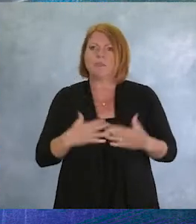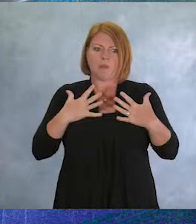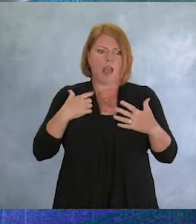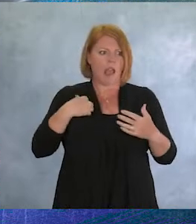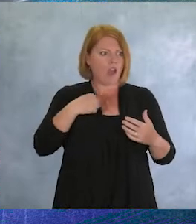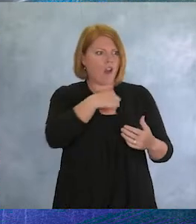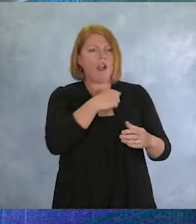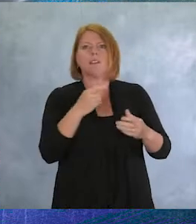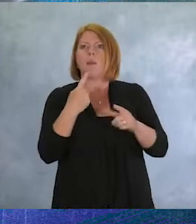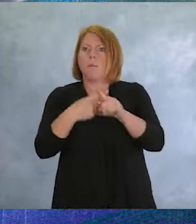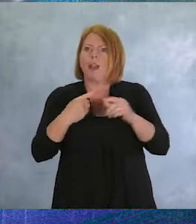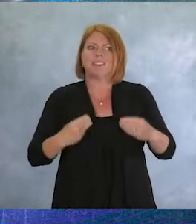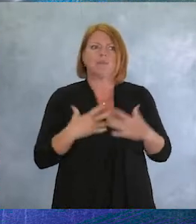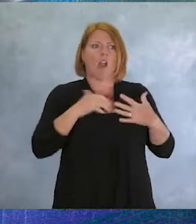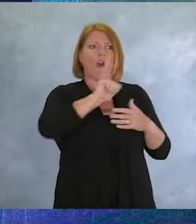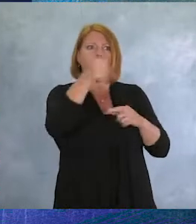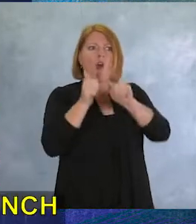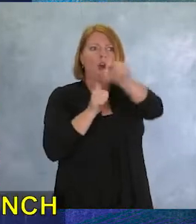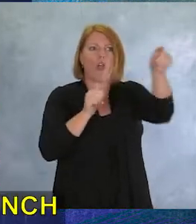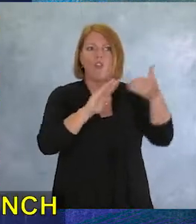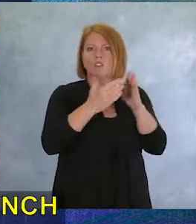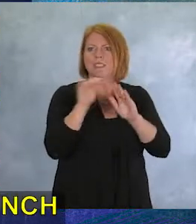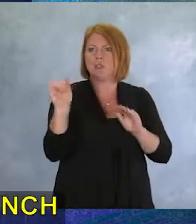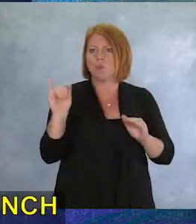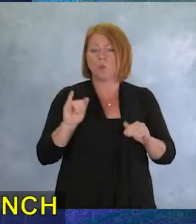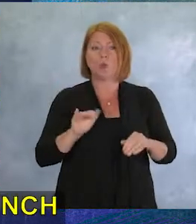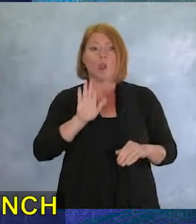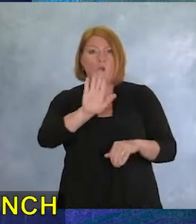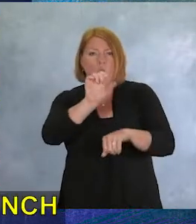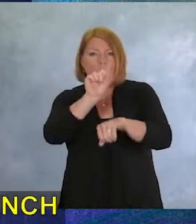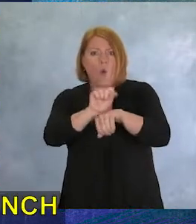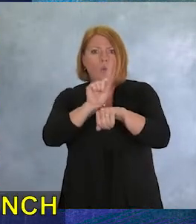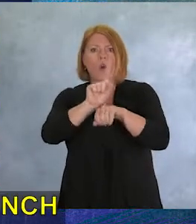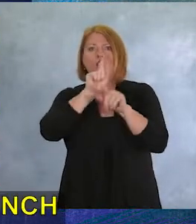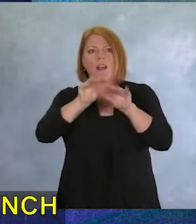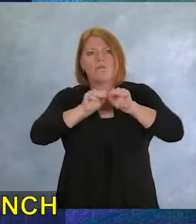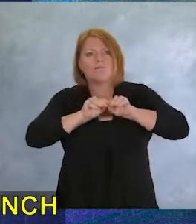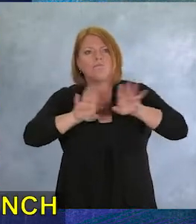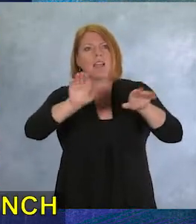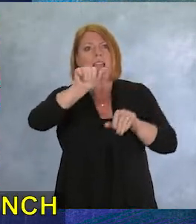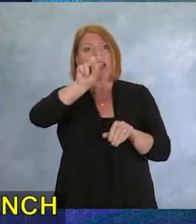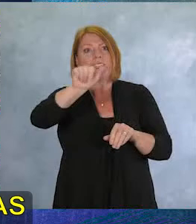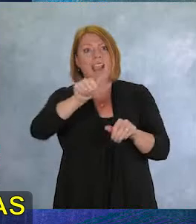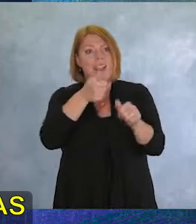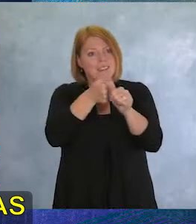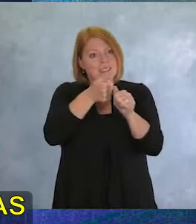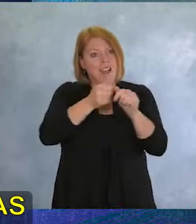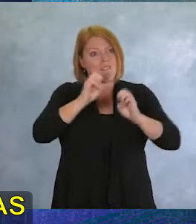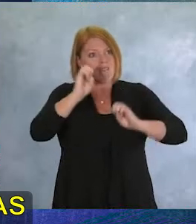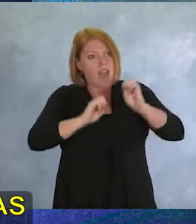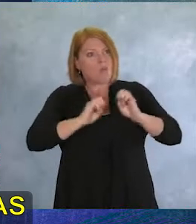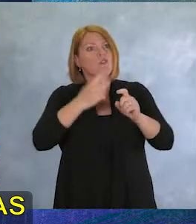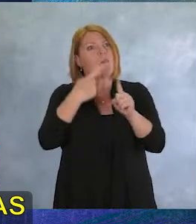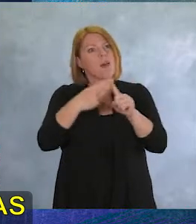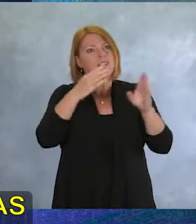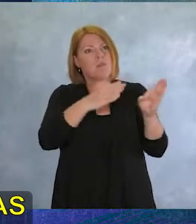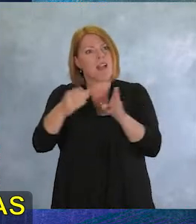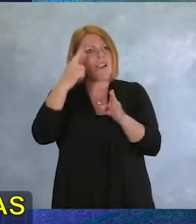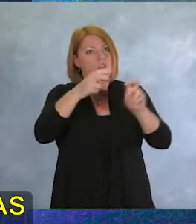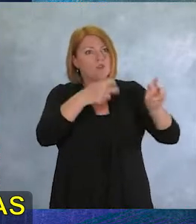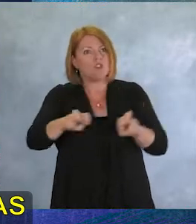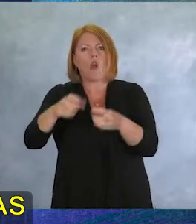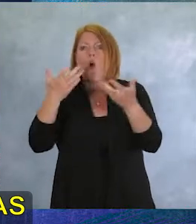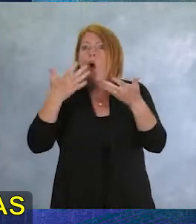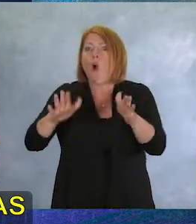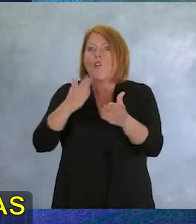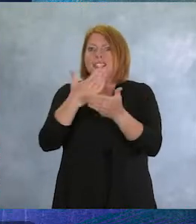inspired us and other cities. Your perseverance helped launch the ADA self-evaluation and transition plan, which has already